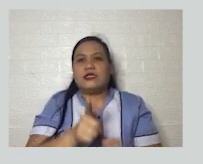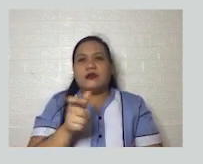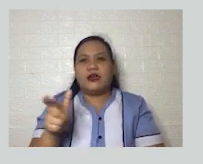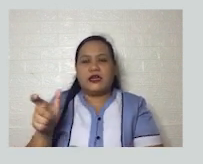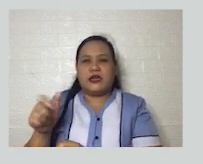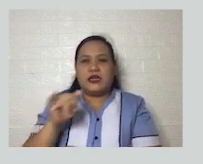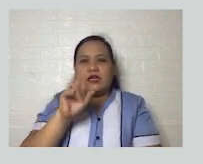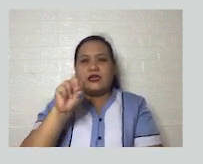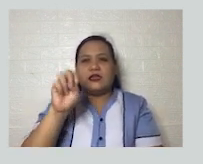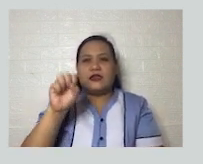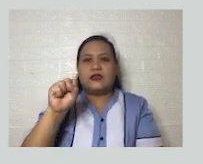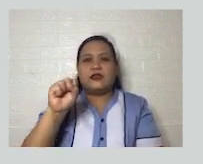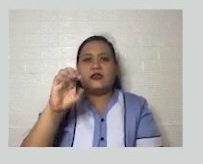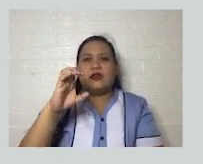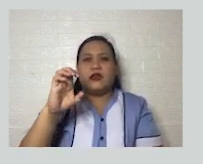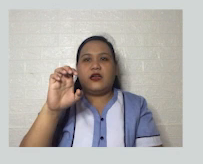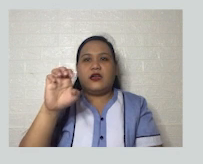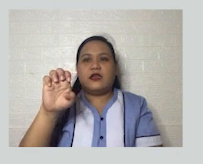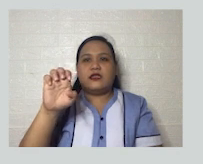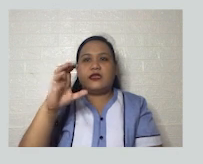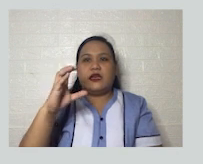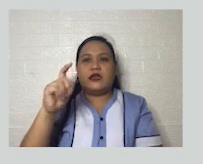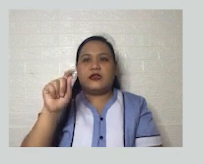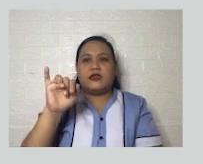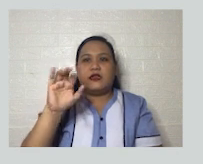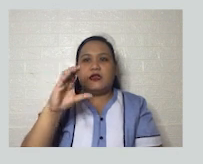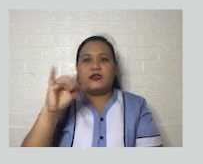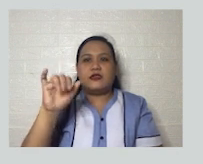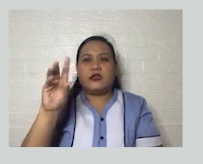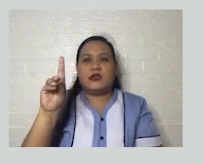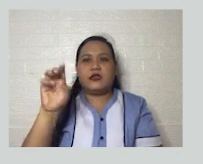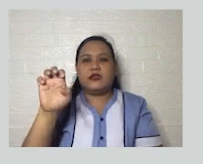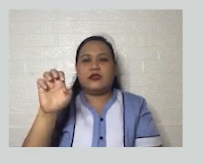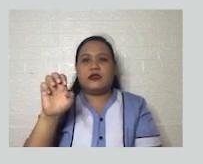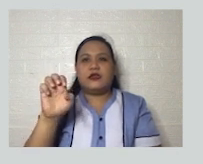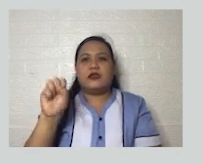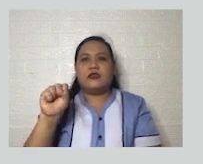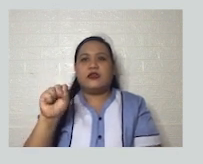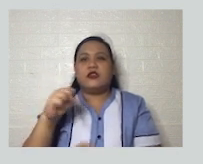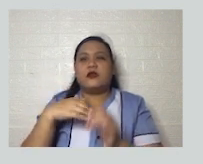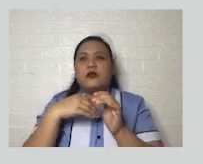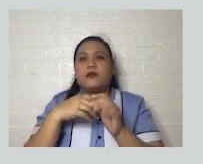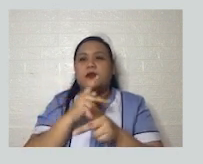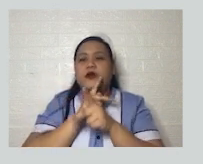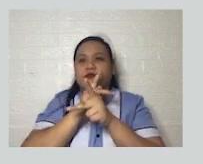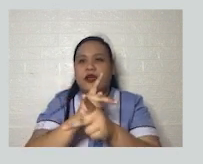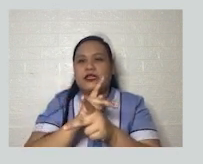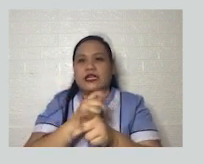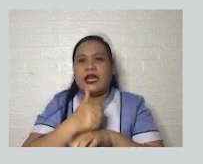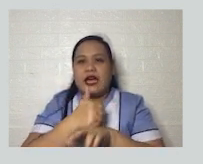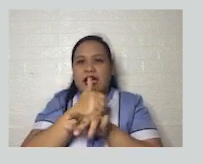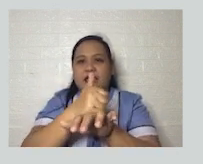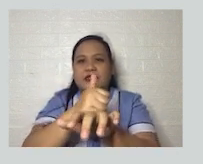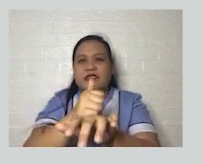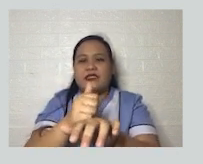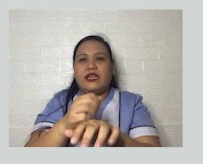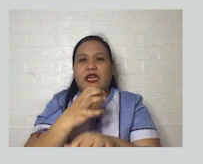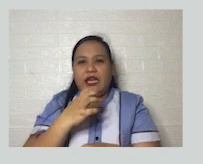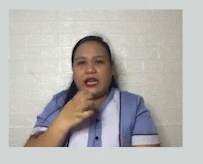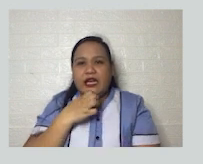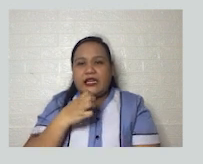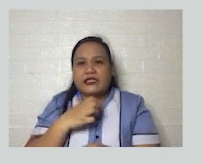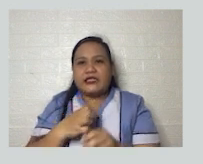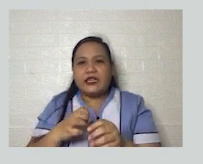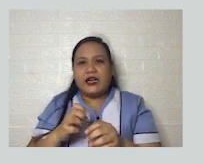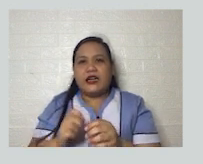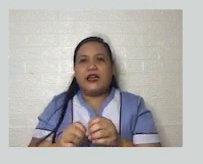insecticides will help to drive away the ants. If you sow your seeds in seed boxes, let the legs of